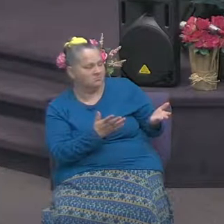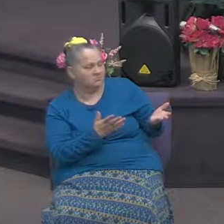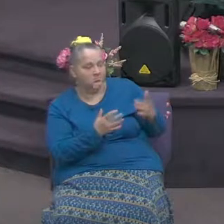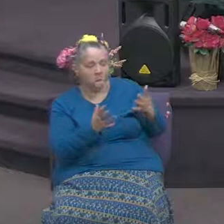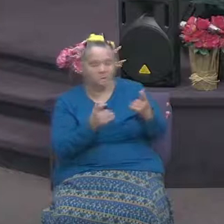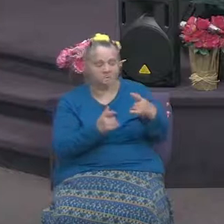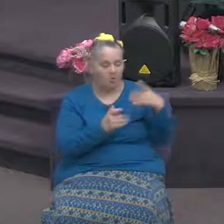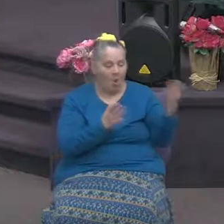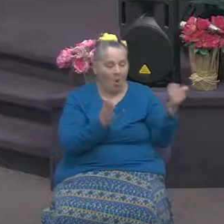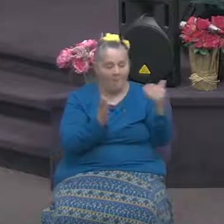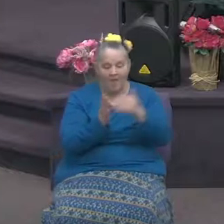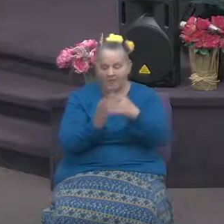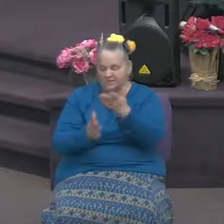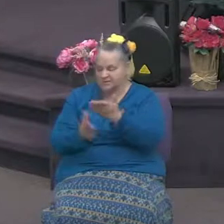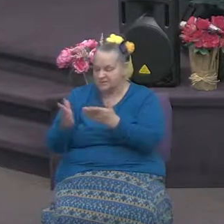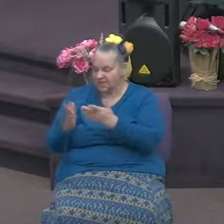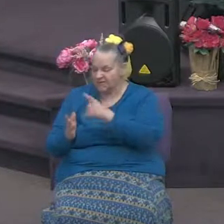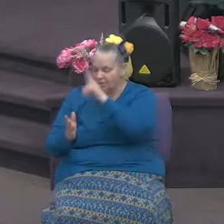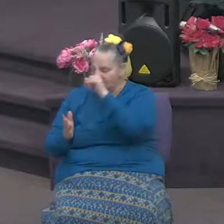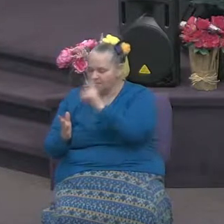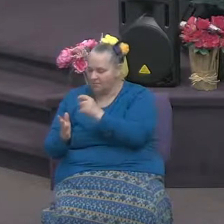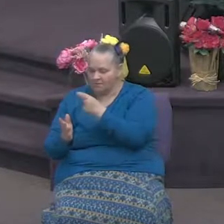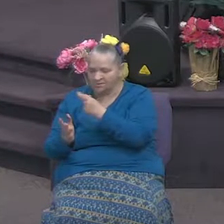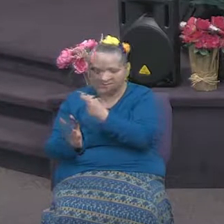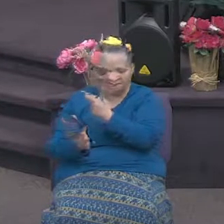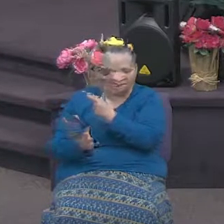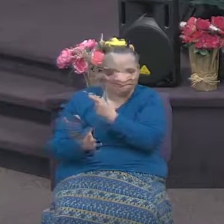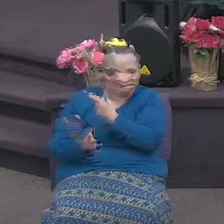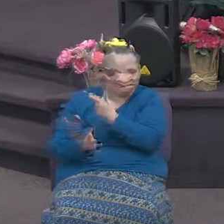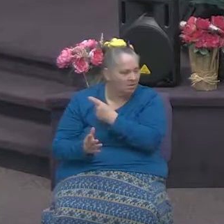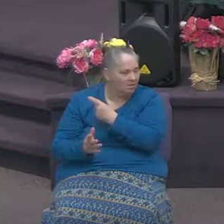Wanting to go back and serve them.